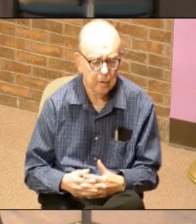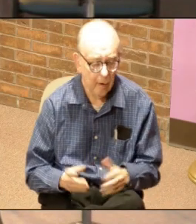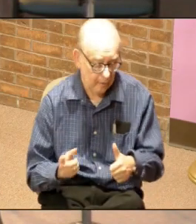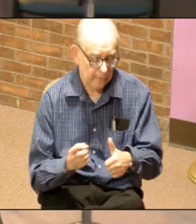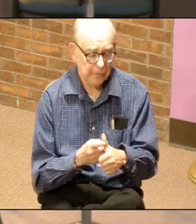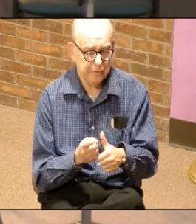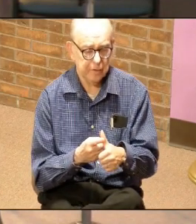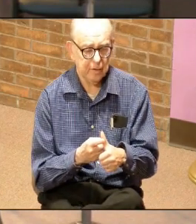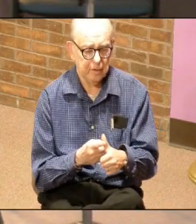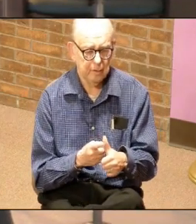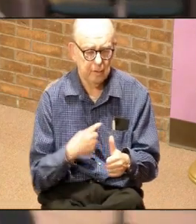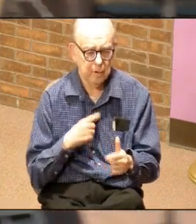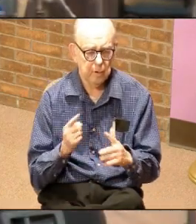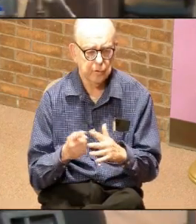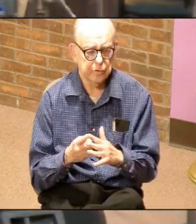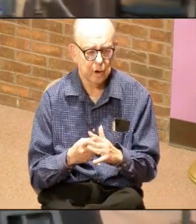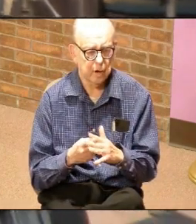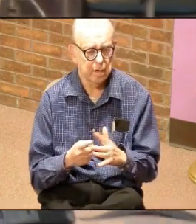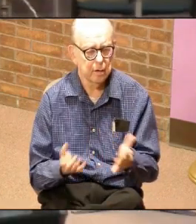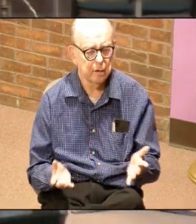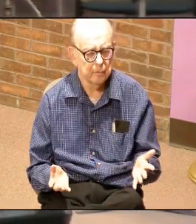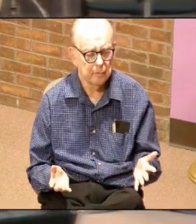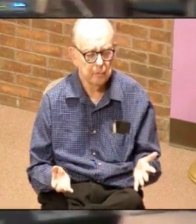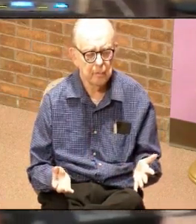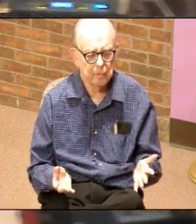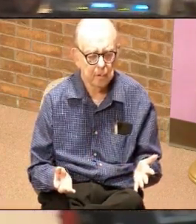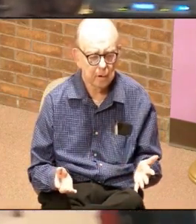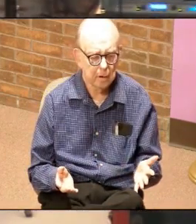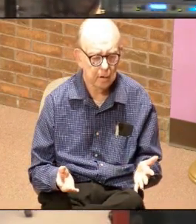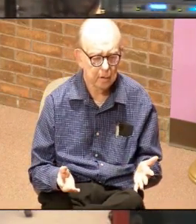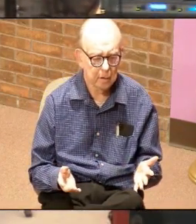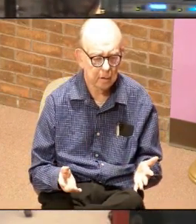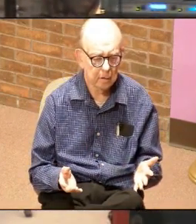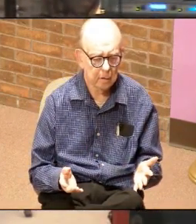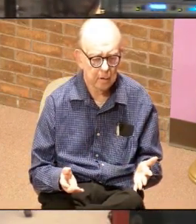First of all, we started out in